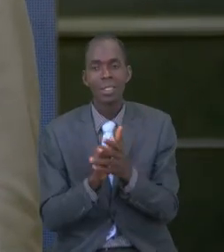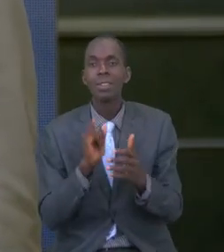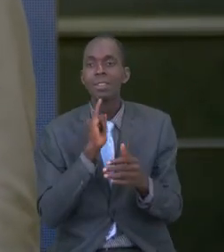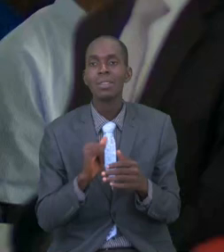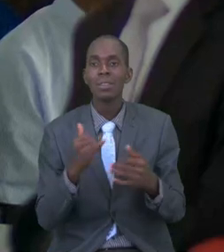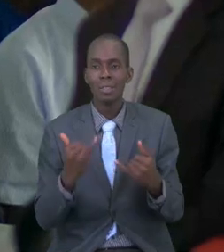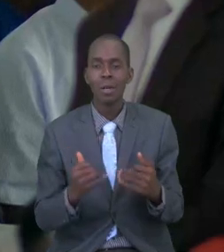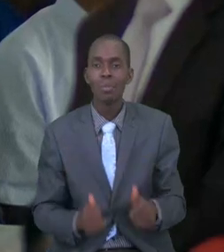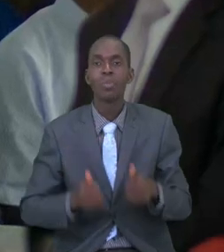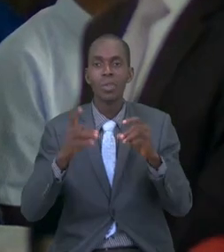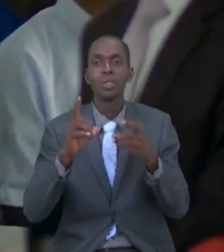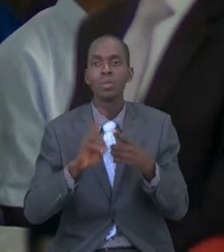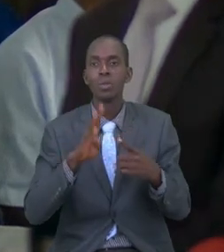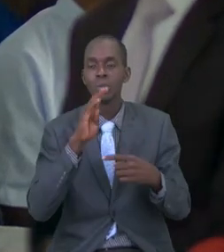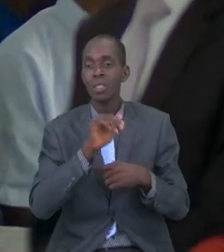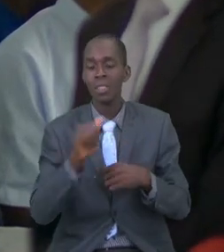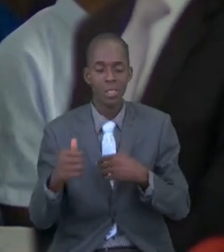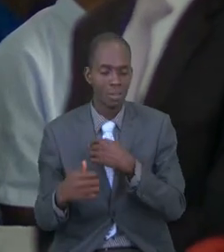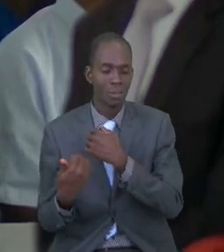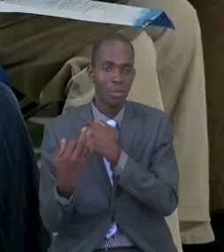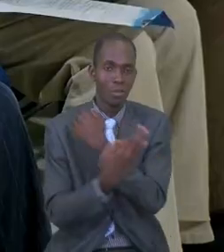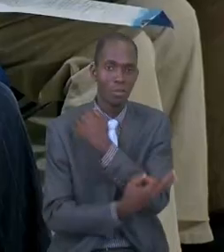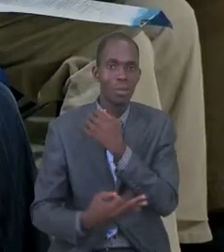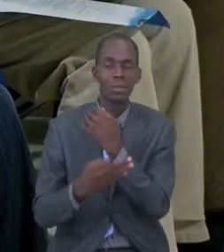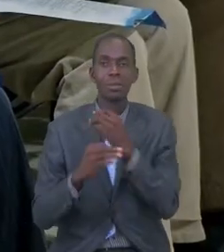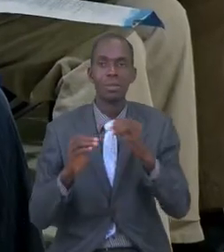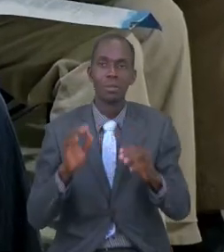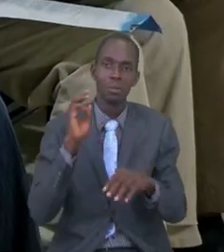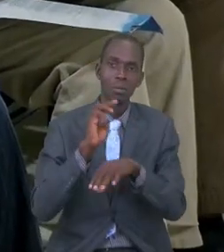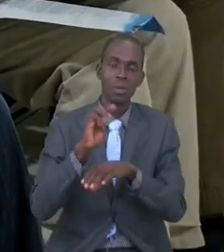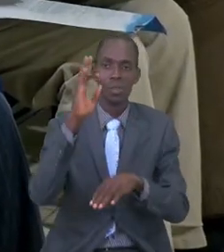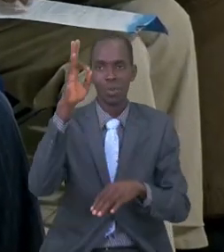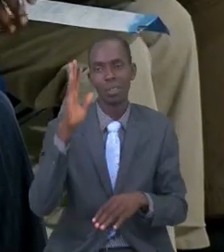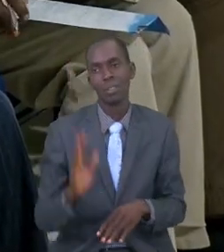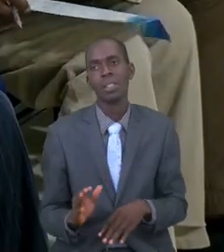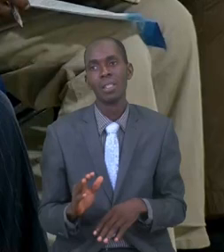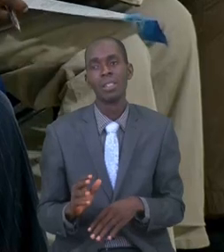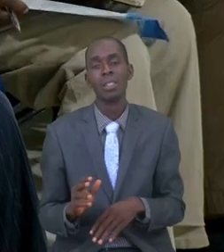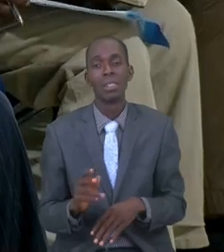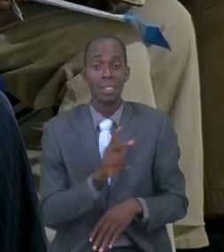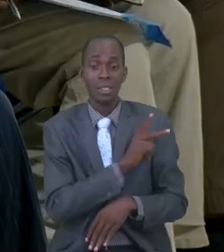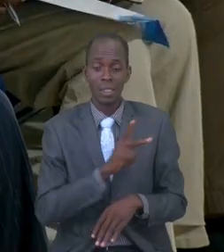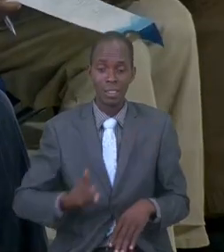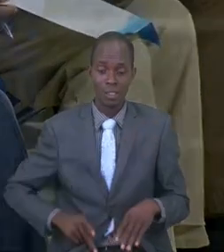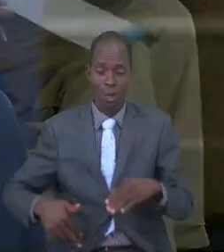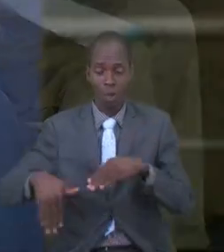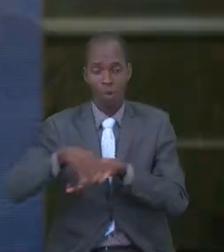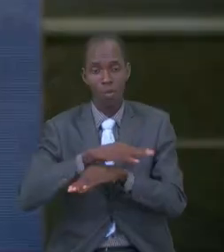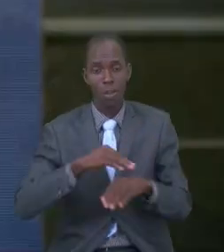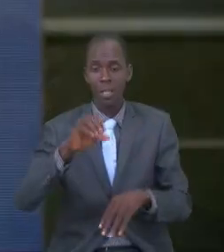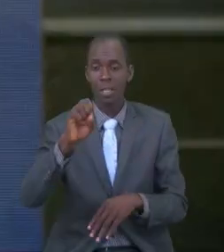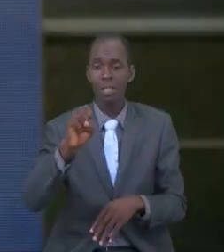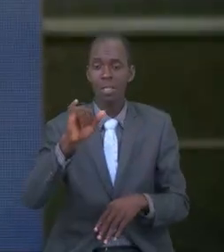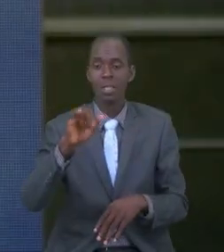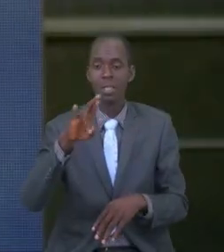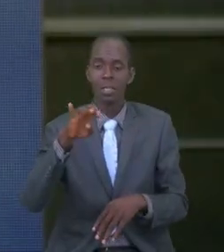Evangelistic ministry. Missionary ministry. King over Syria. Look at verse 16.